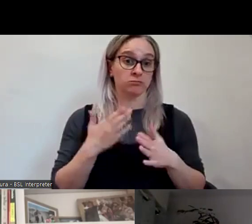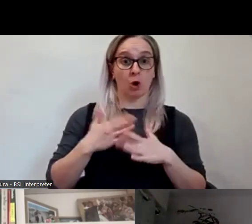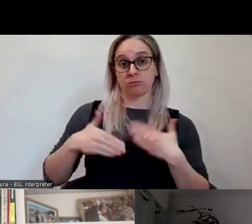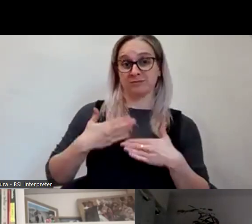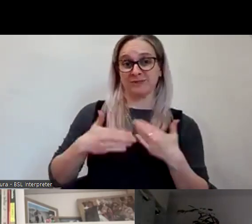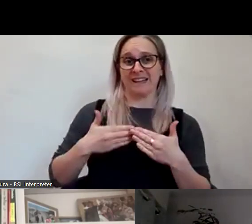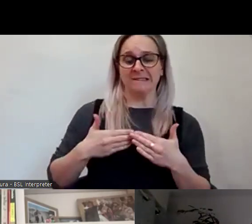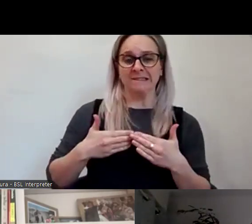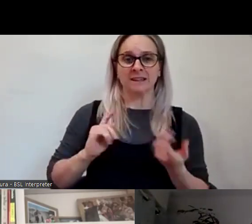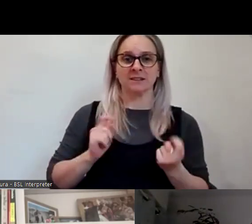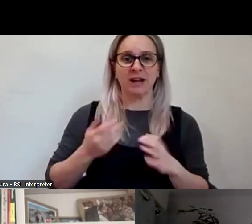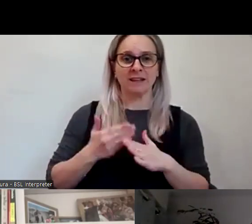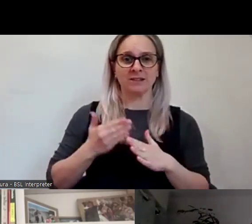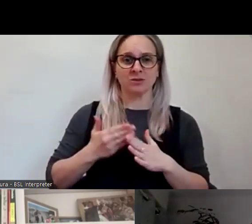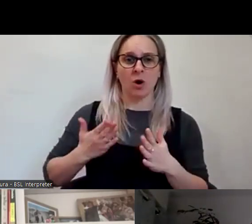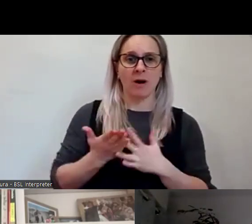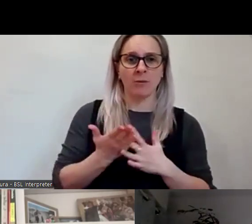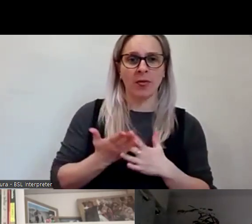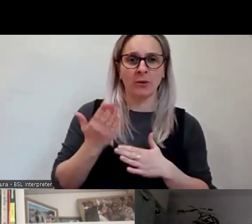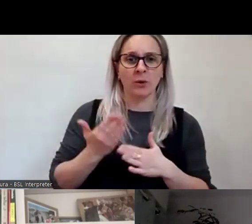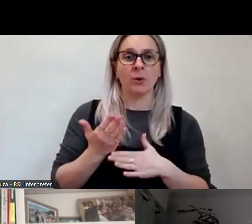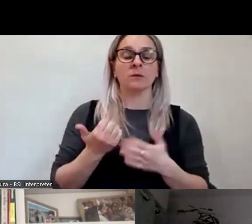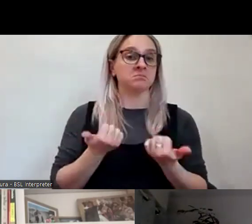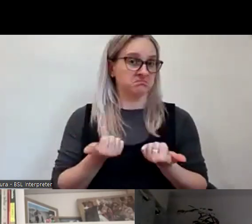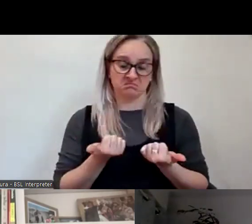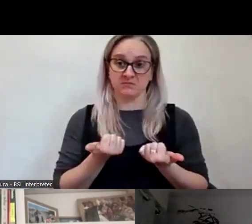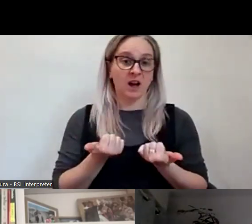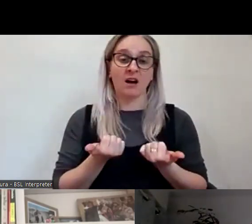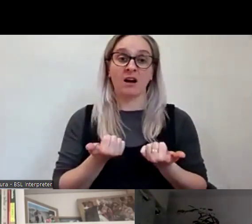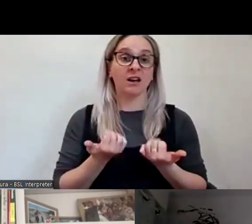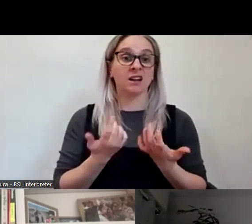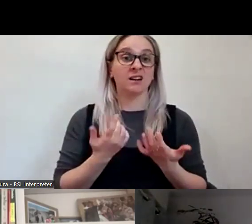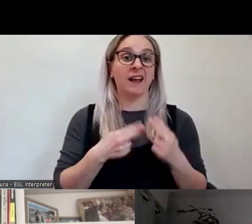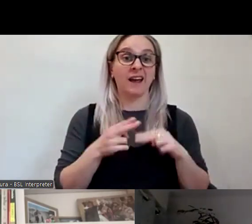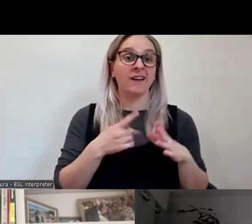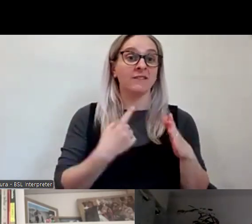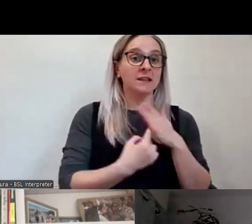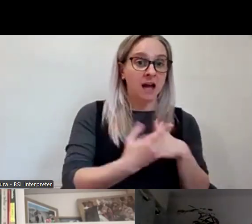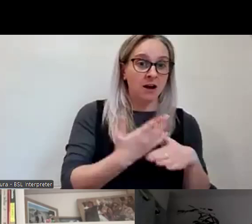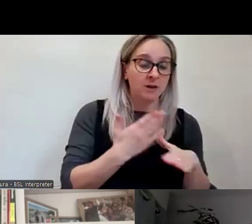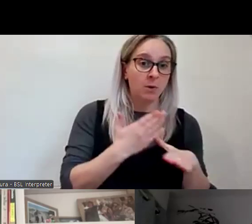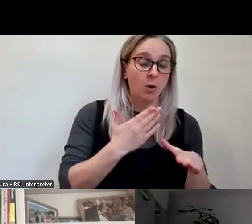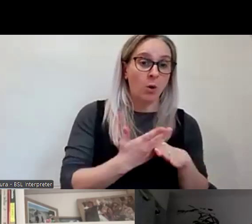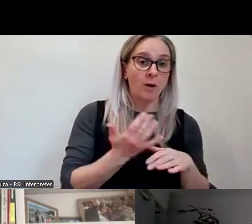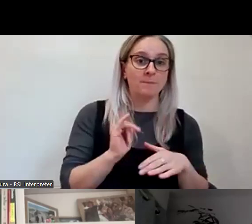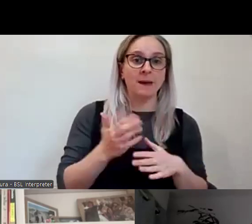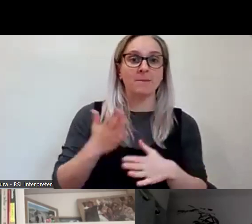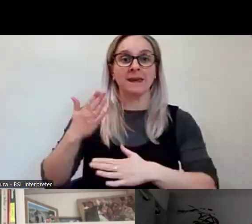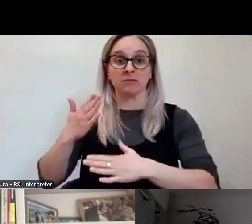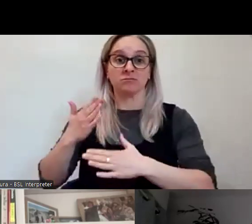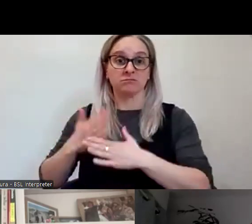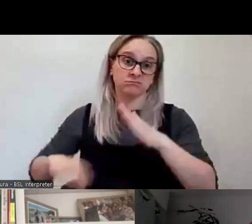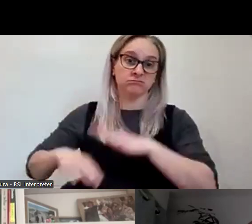that. We take applicants from self-employment, but also those who may be employed on